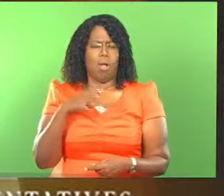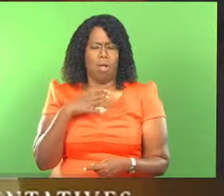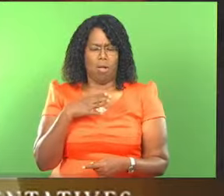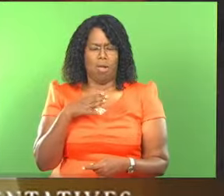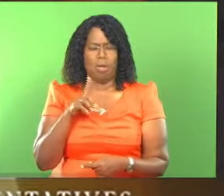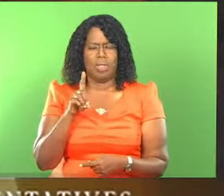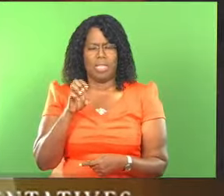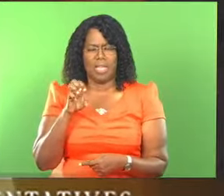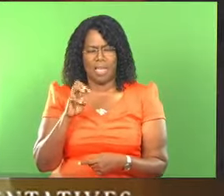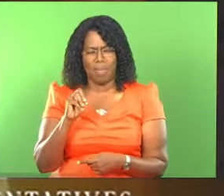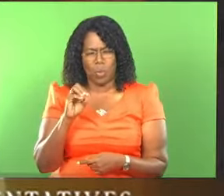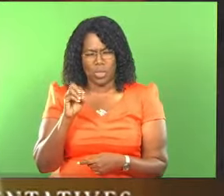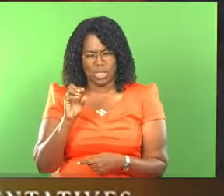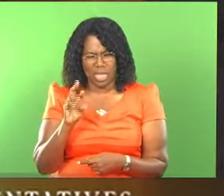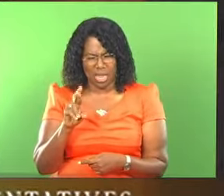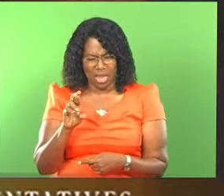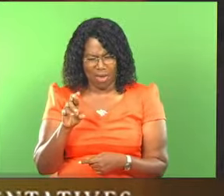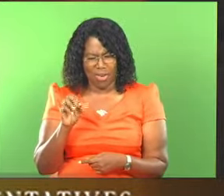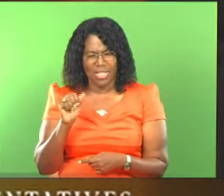sovereignty,